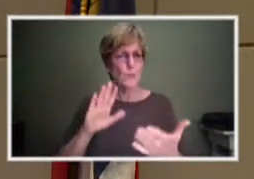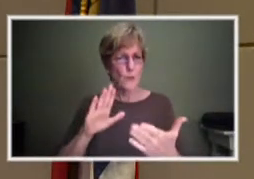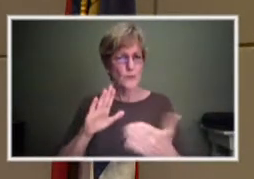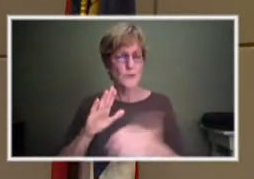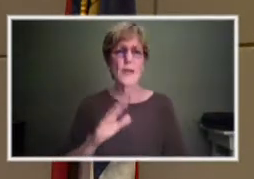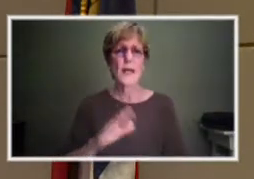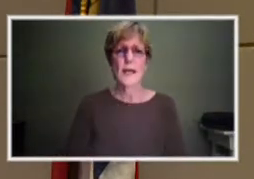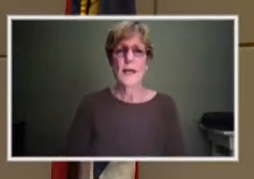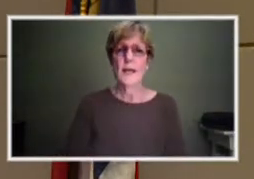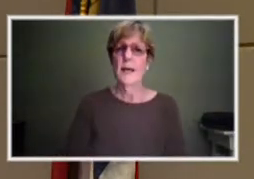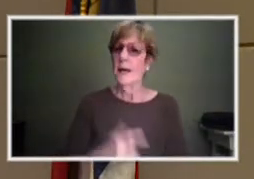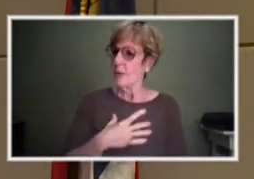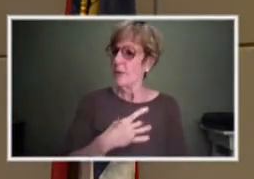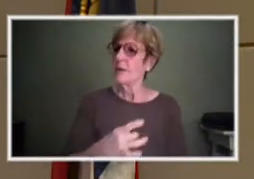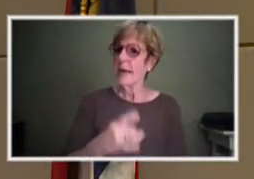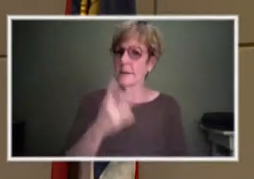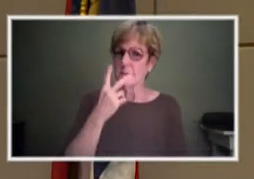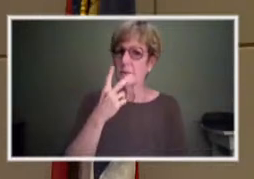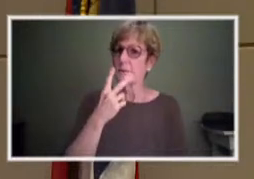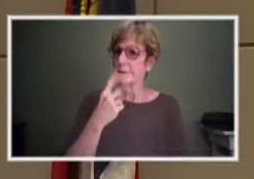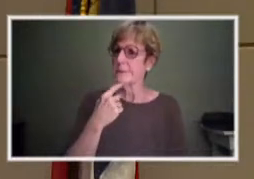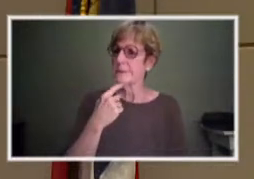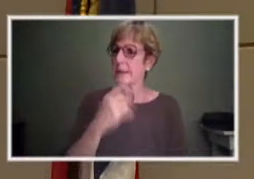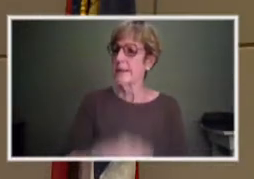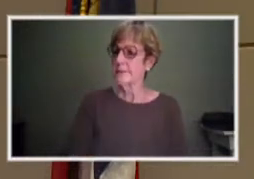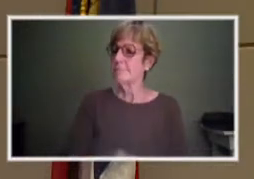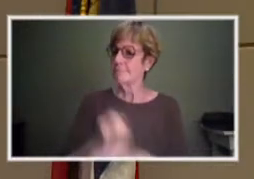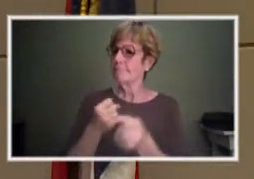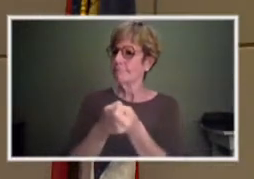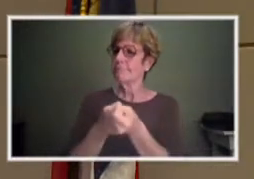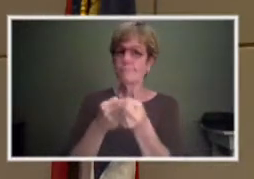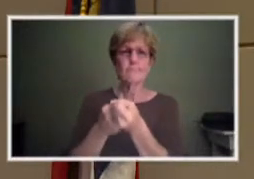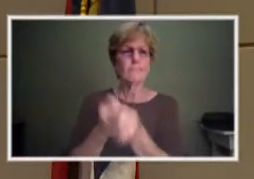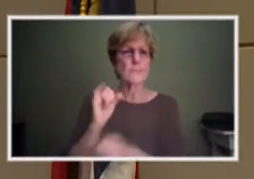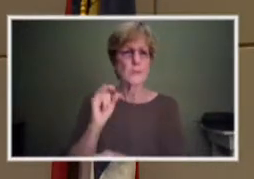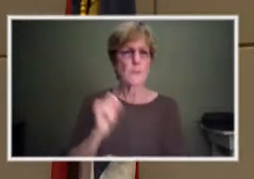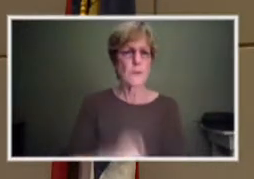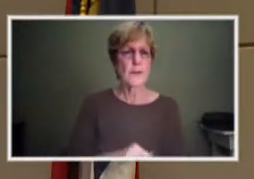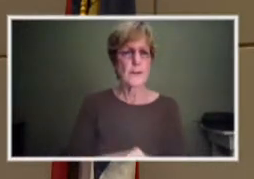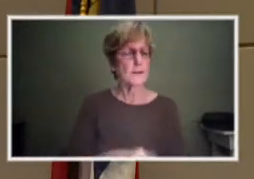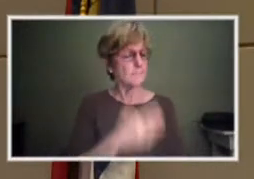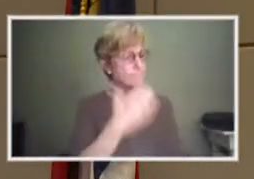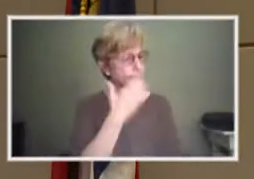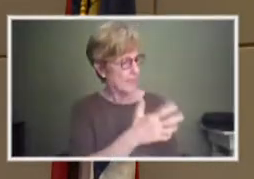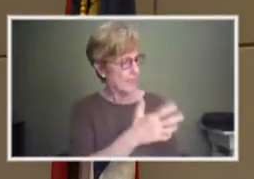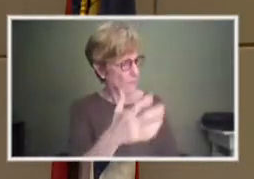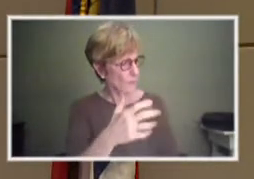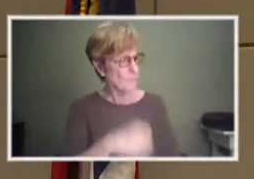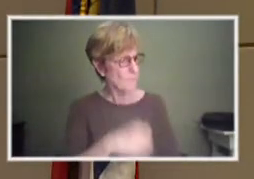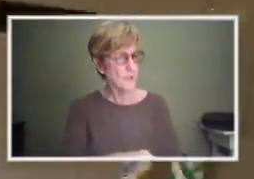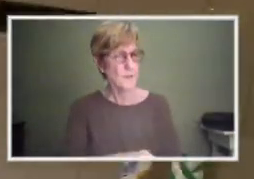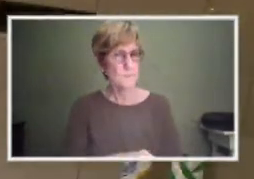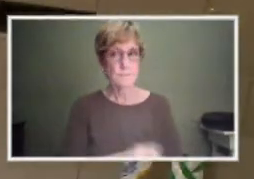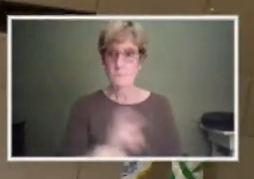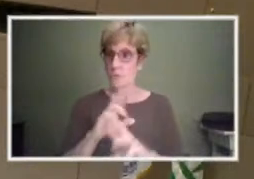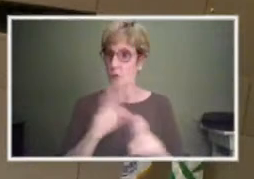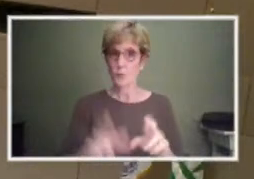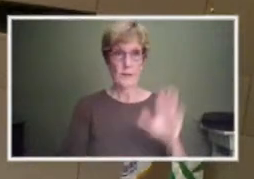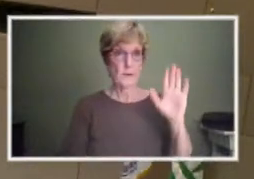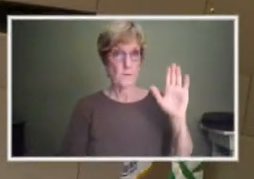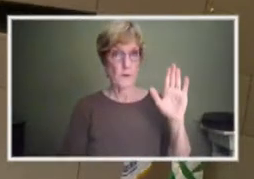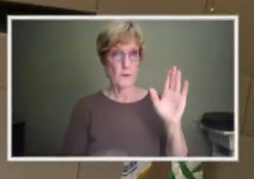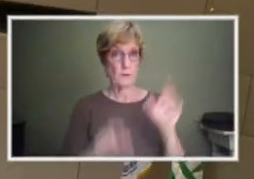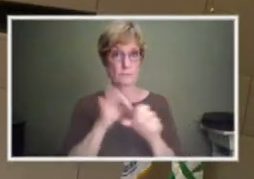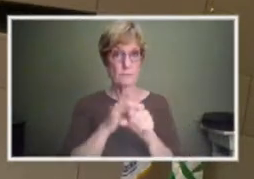was glad to see it, and I'm looking forward to supporting it. All right, thank you very much. All right, are we ready to vote? Everyone in